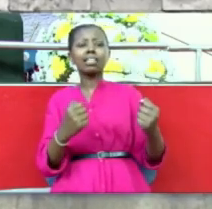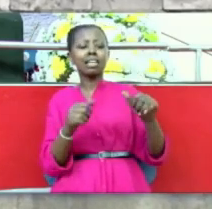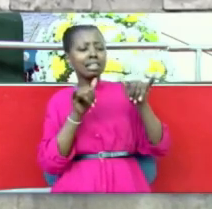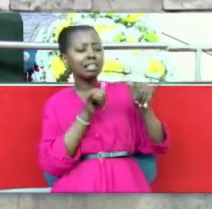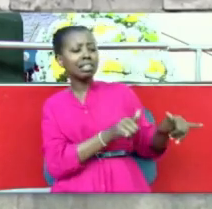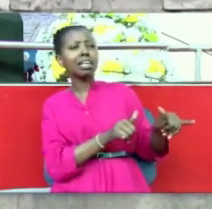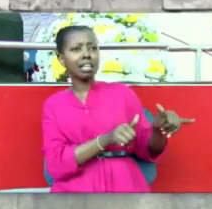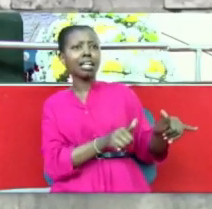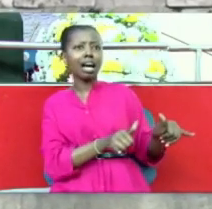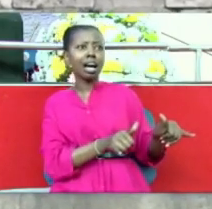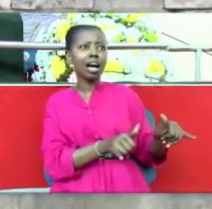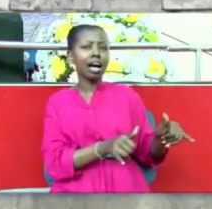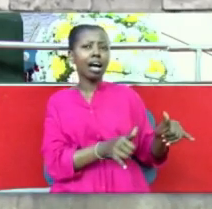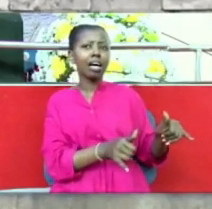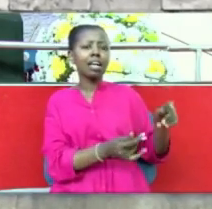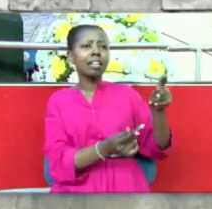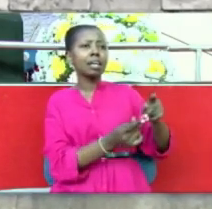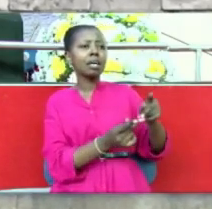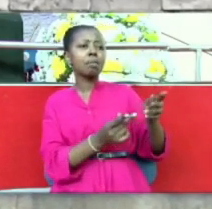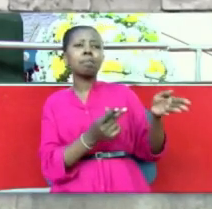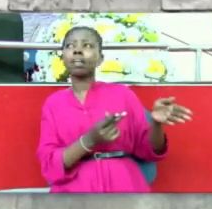When they parked them there, they were moving.